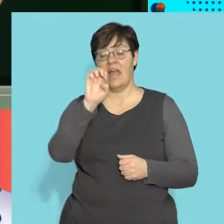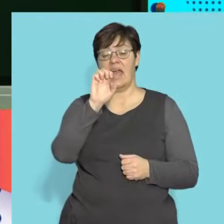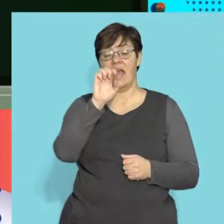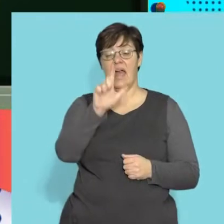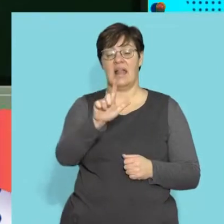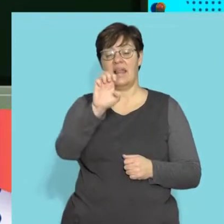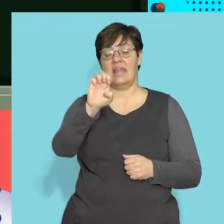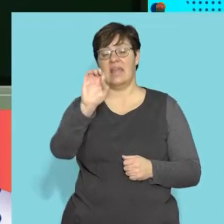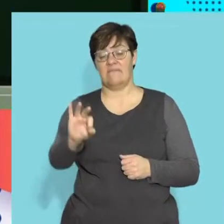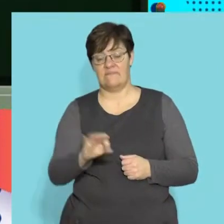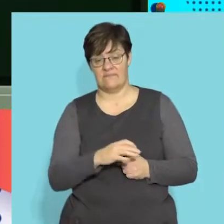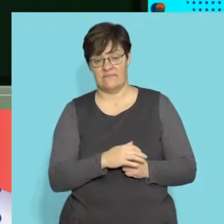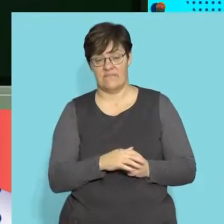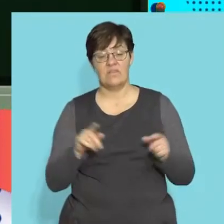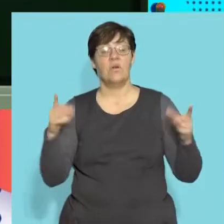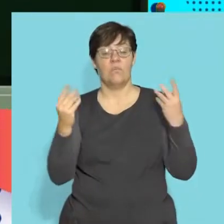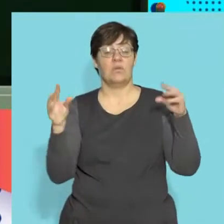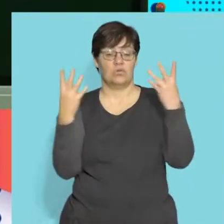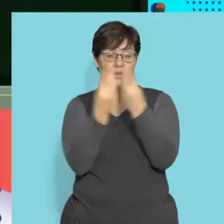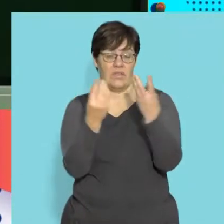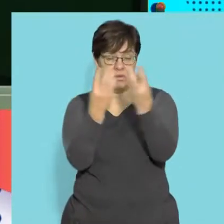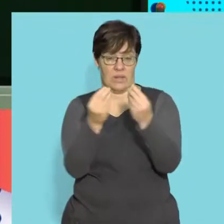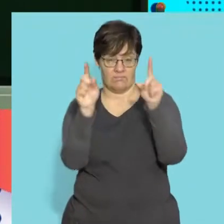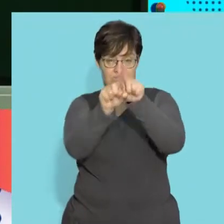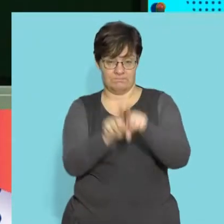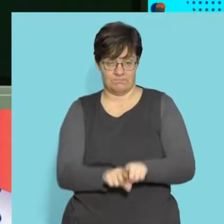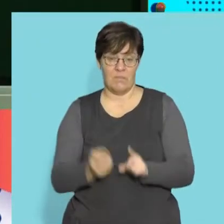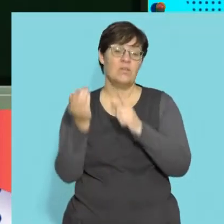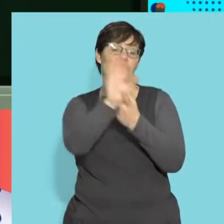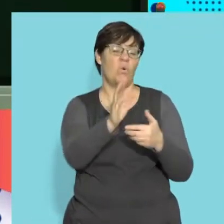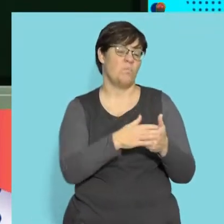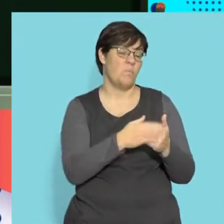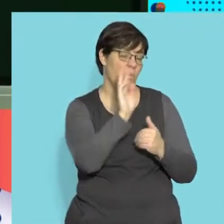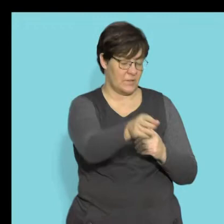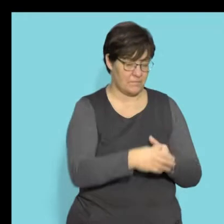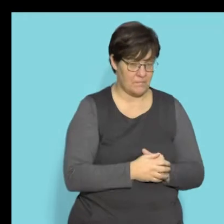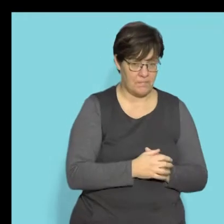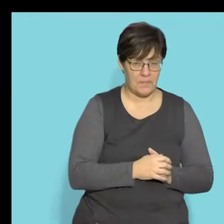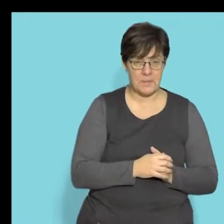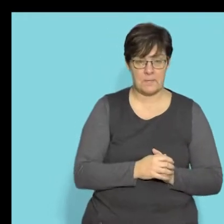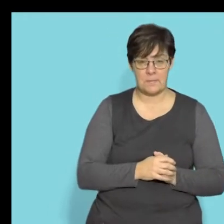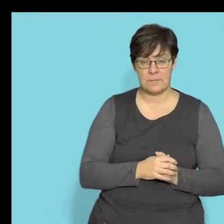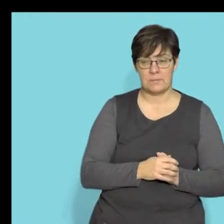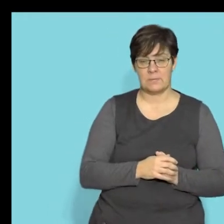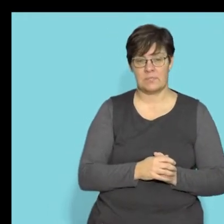left has the L-E-F. So they must go together. I'll show you another way just now.